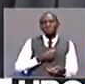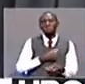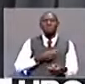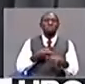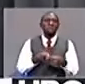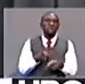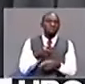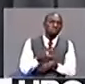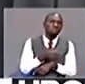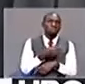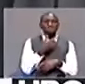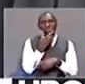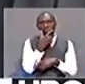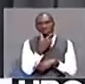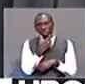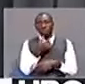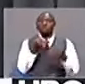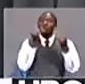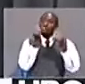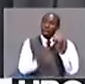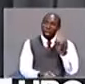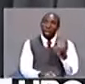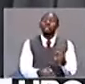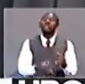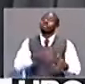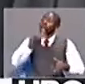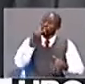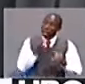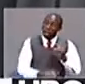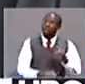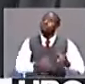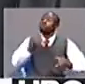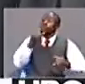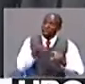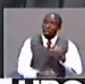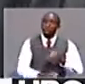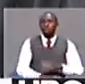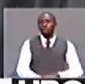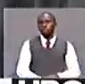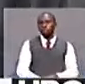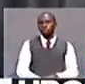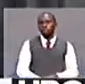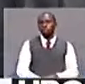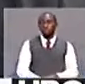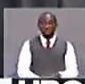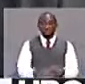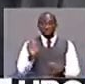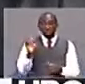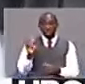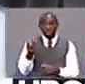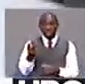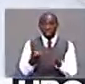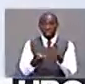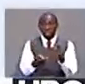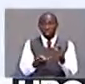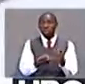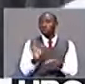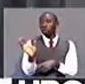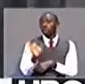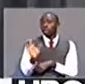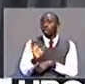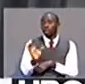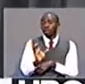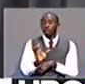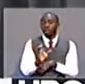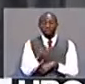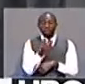end. It is going to end. I want to tell everybody, it will end, and it will end. And in the first Thessalonians chapter 4, verse 14